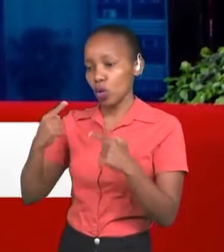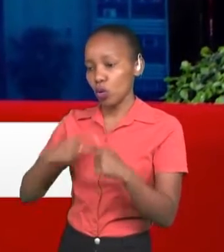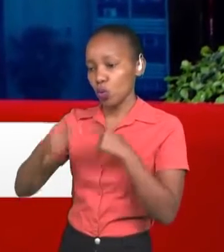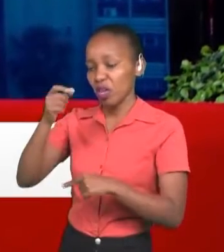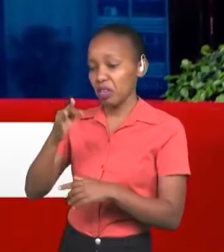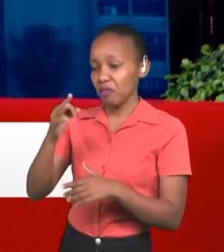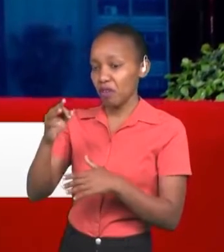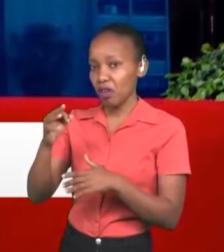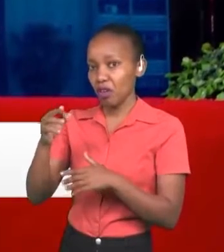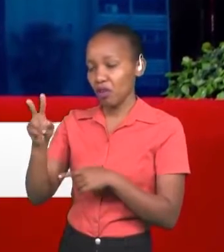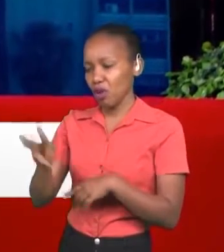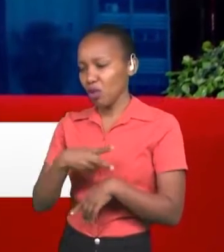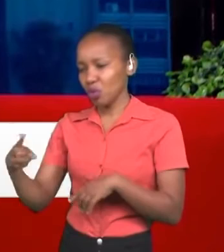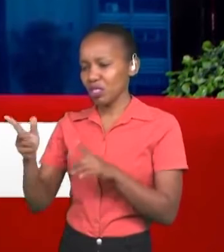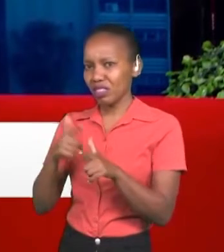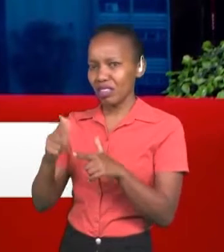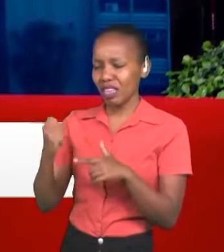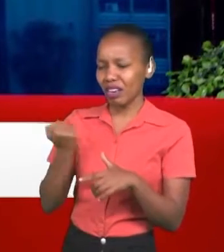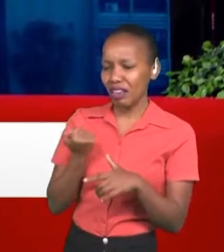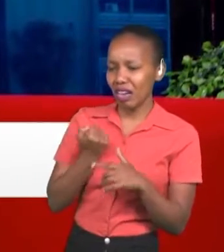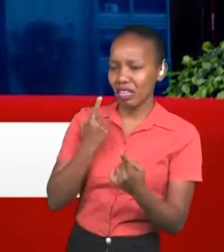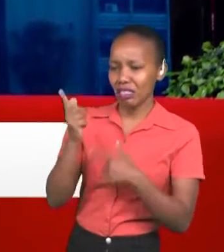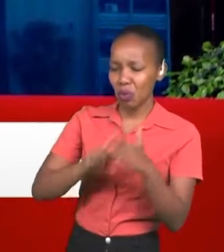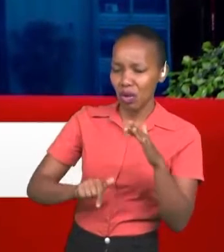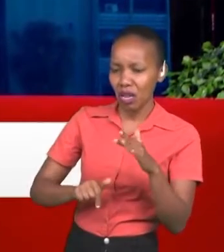Usiposhinda, demu yako anakupigia. Manze, sijui